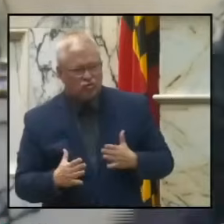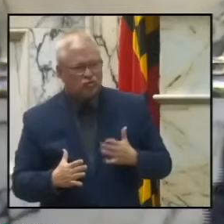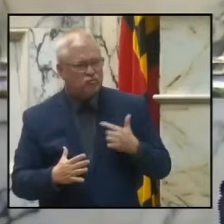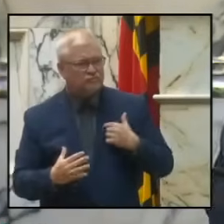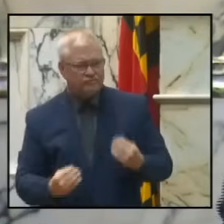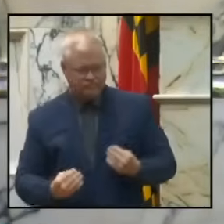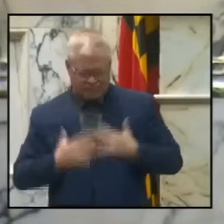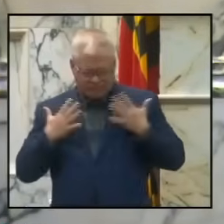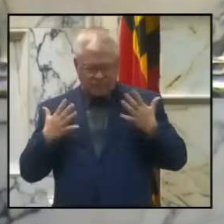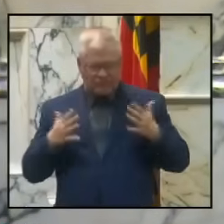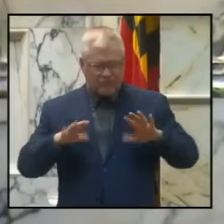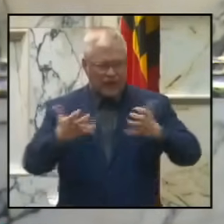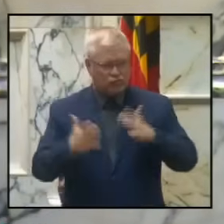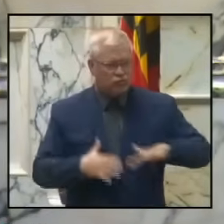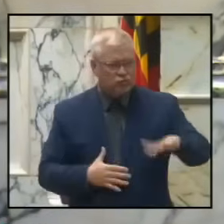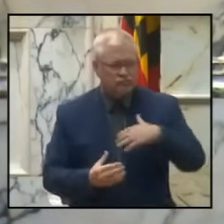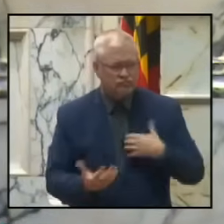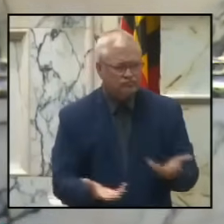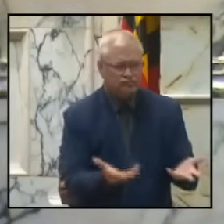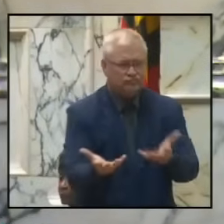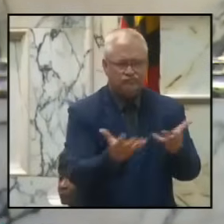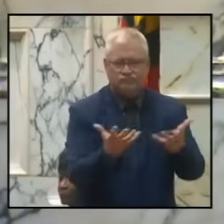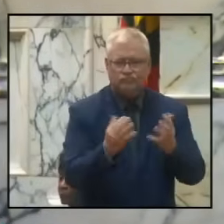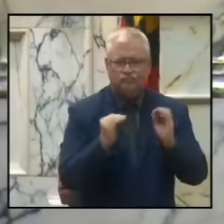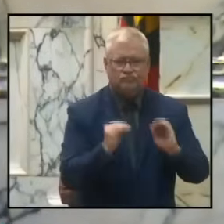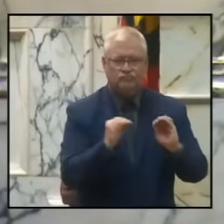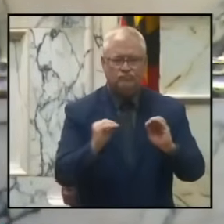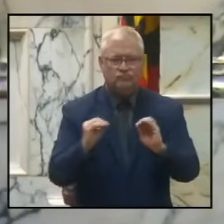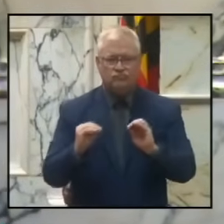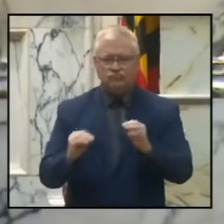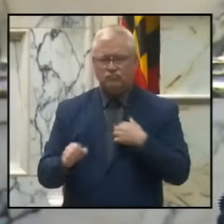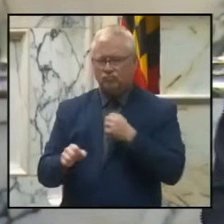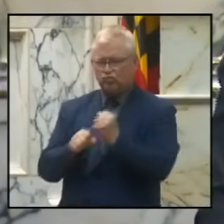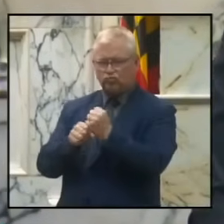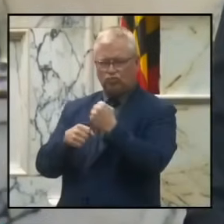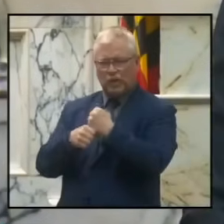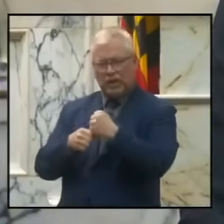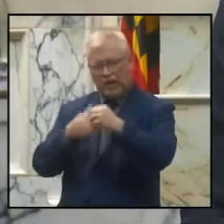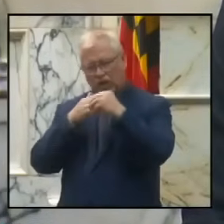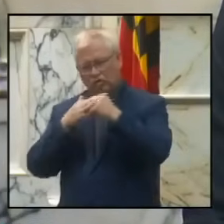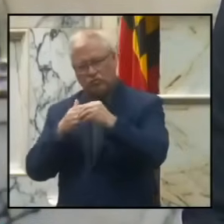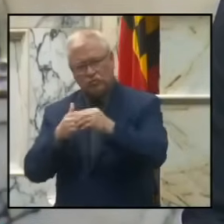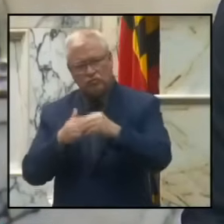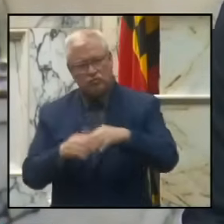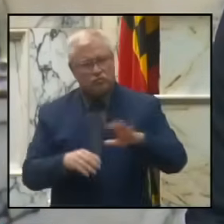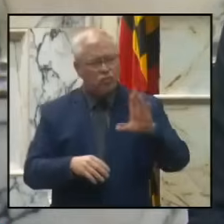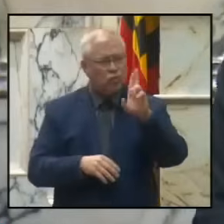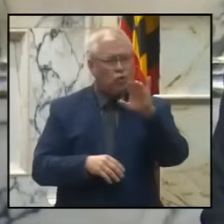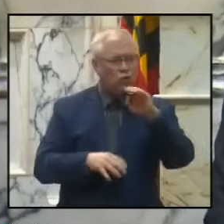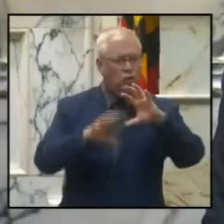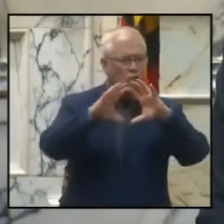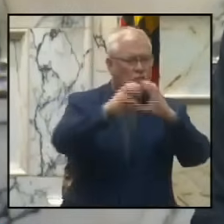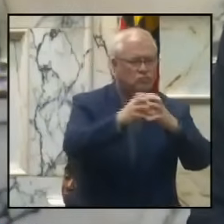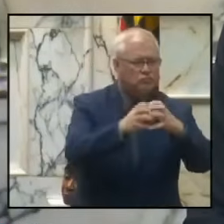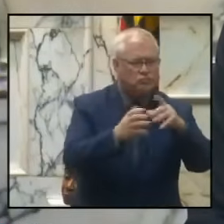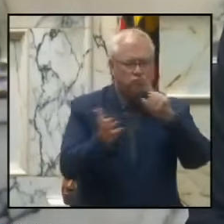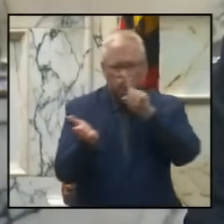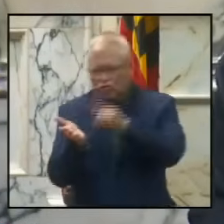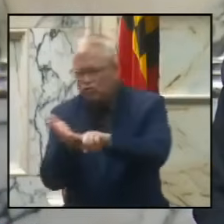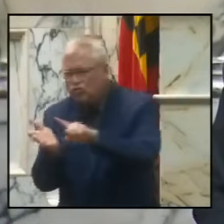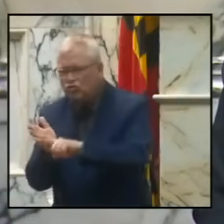classroom. We are the craftsman who is leading their union hall. We are the researcher who is curing diseases.